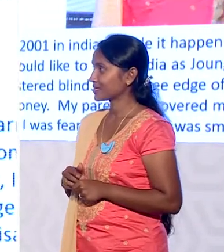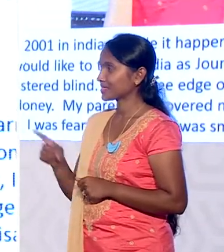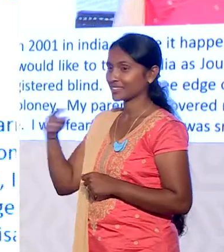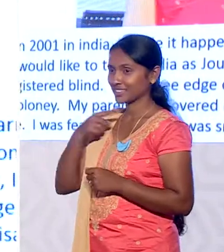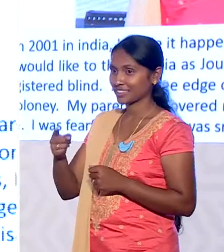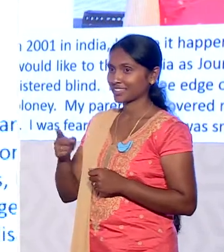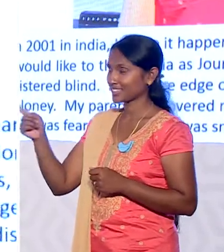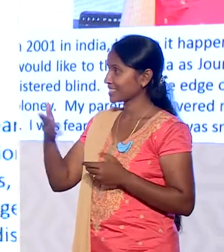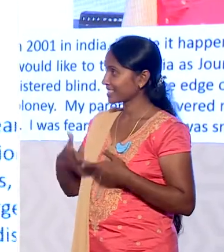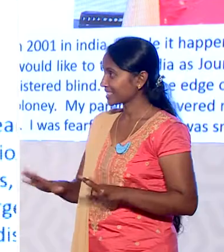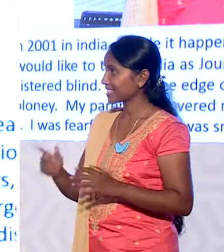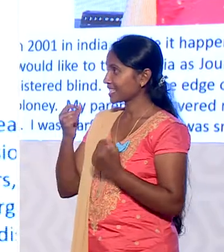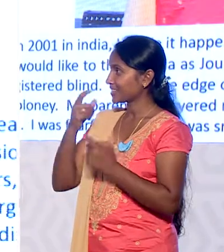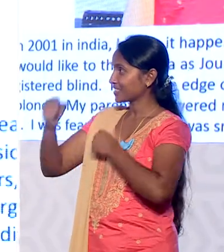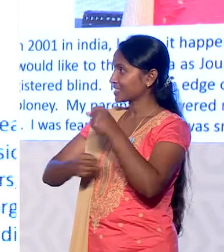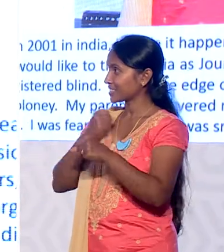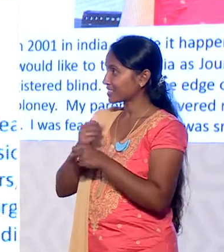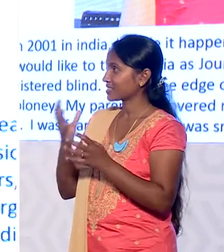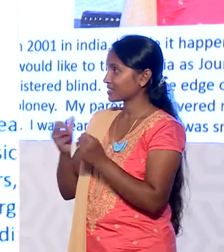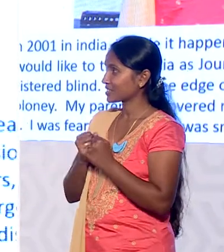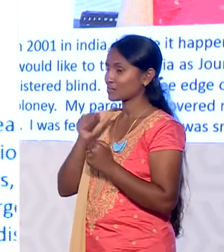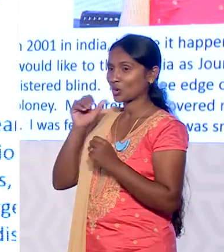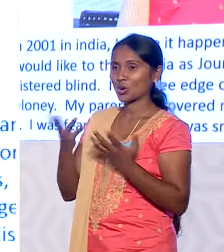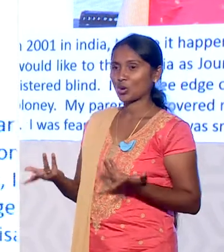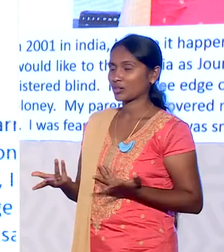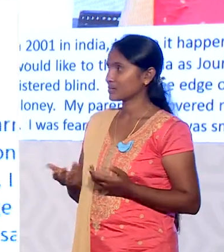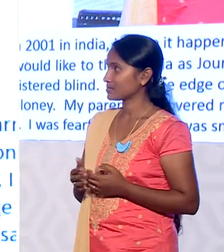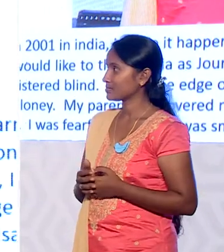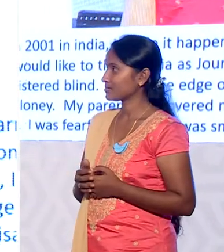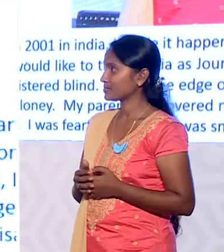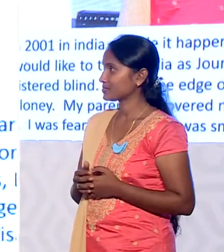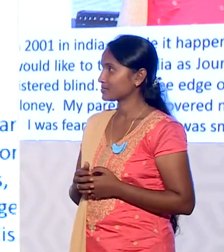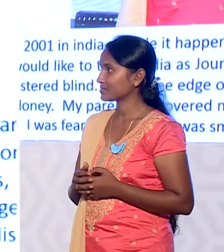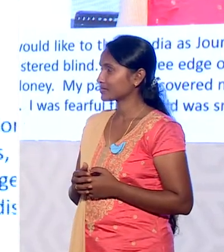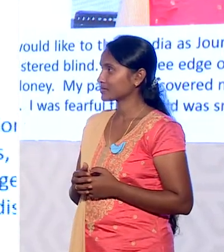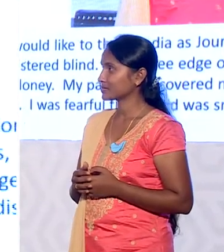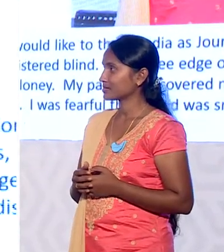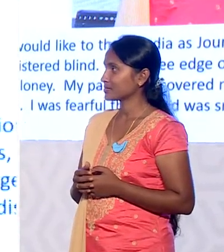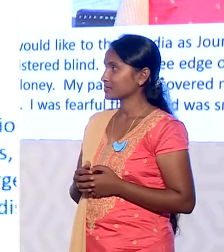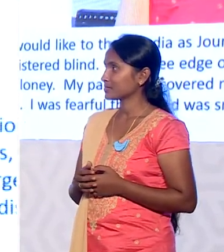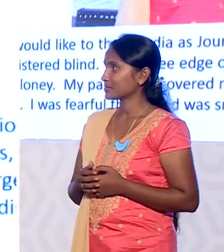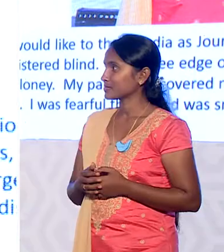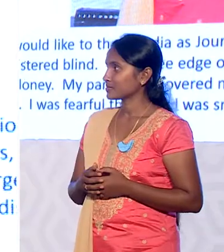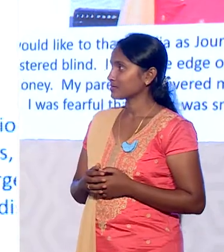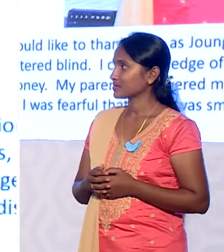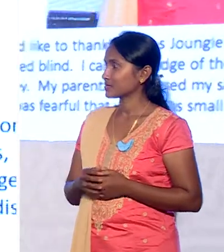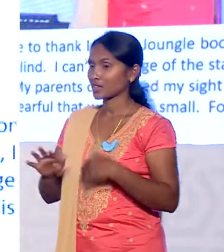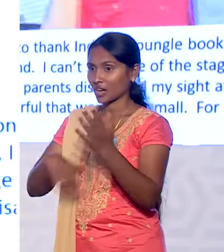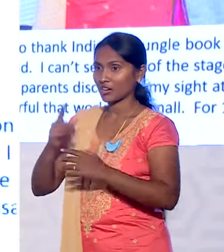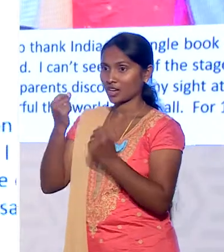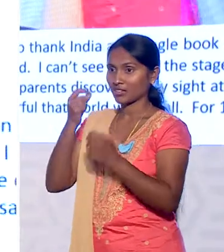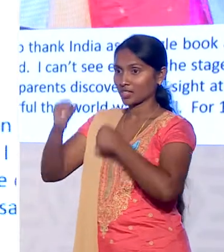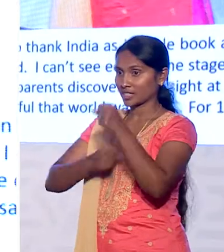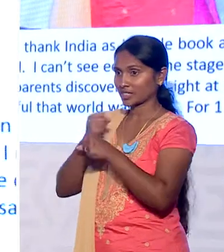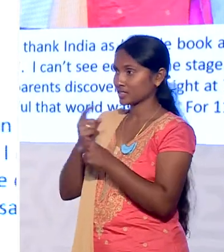you, 11 years pretending you're somebody you're not is so tiring. And after 11 years trying to